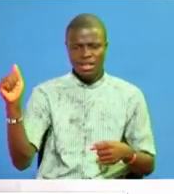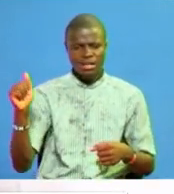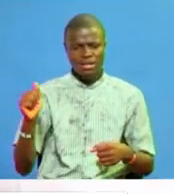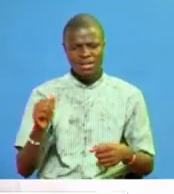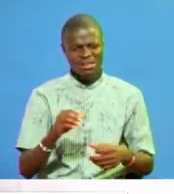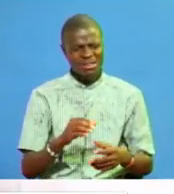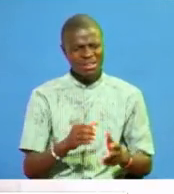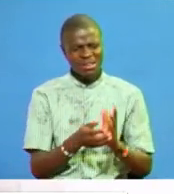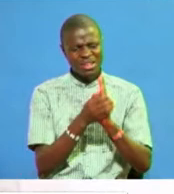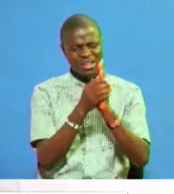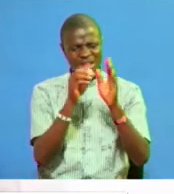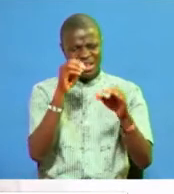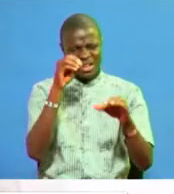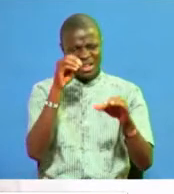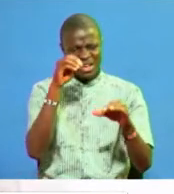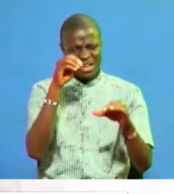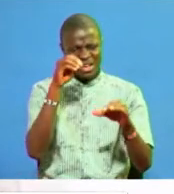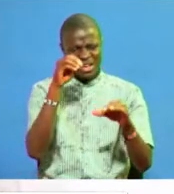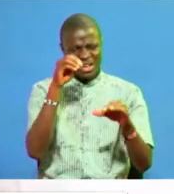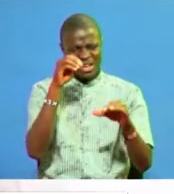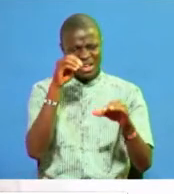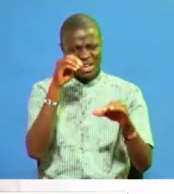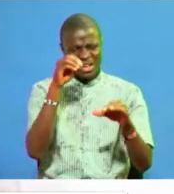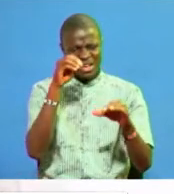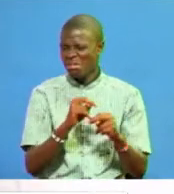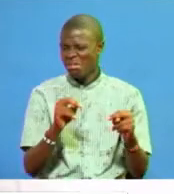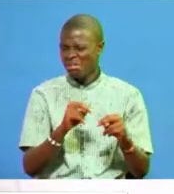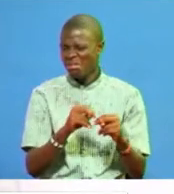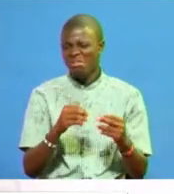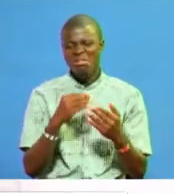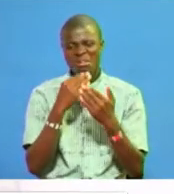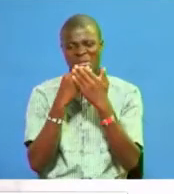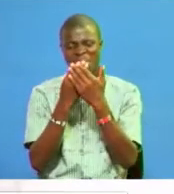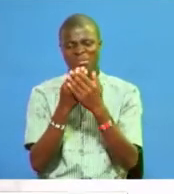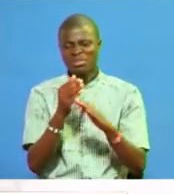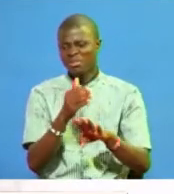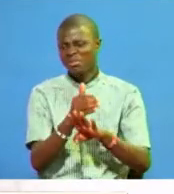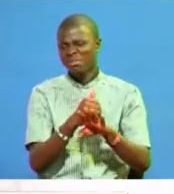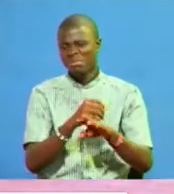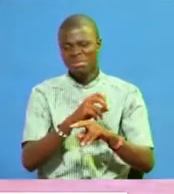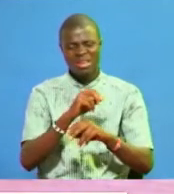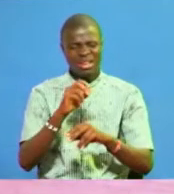not need permission from anyone to perform their duties to Kenyans.